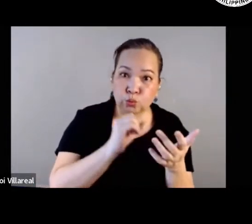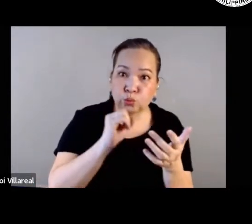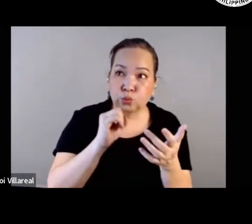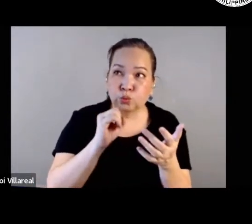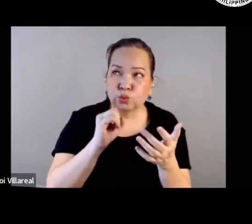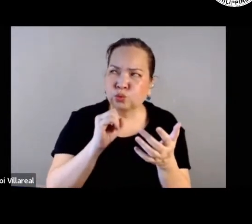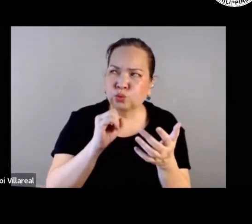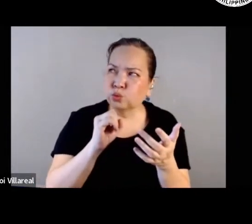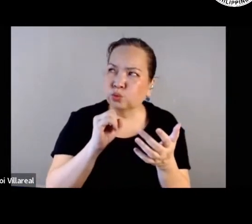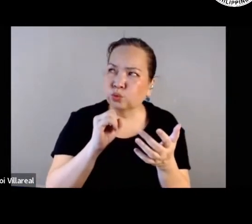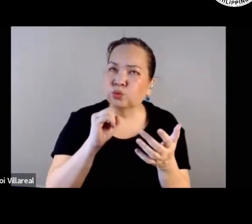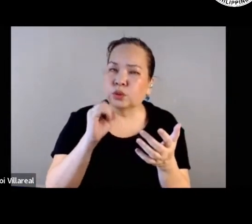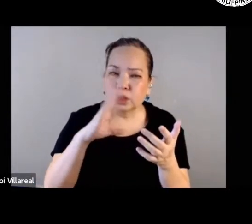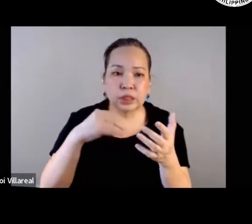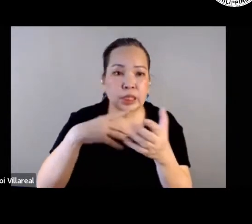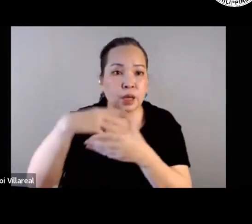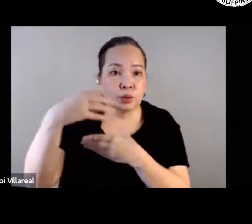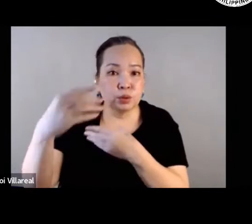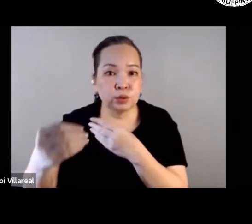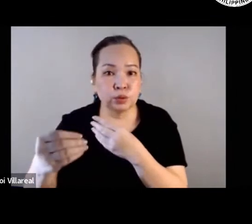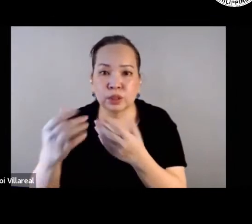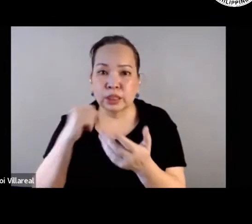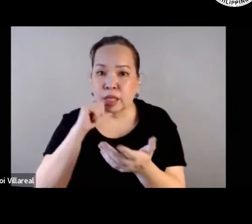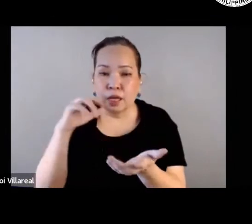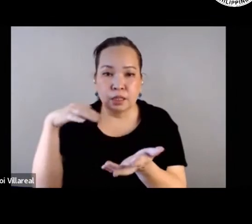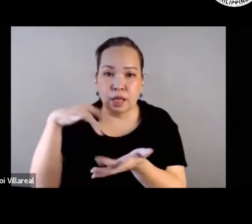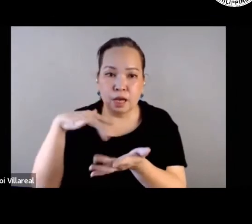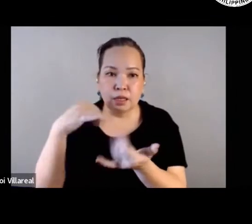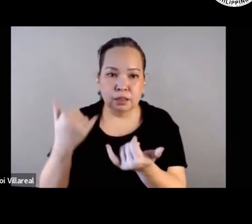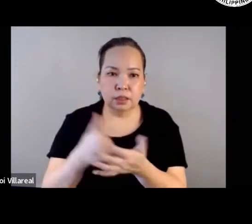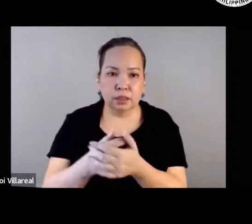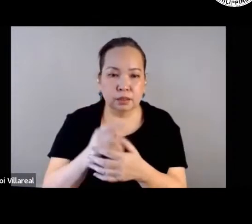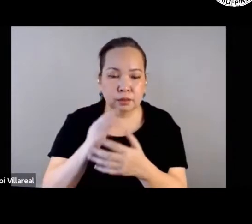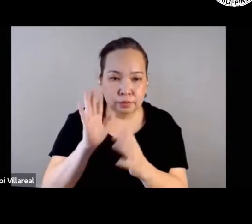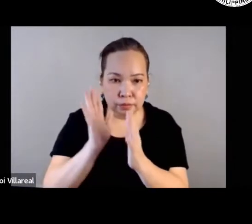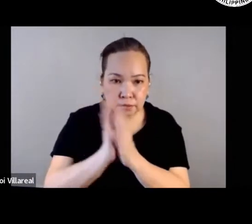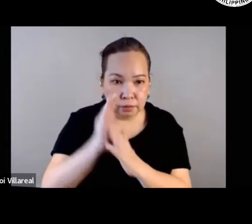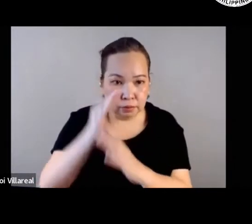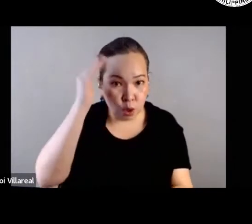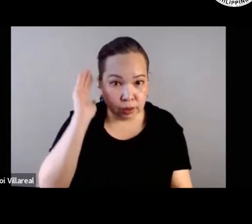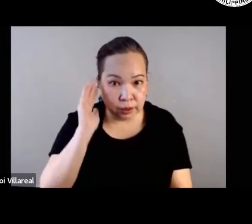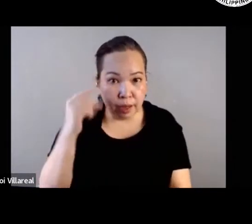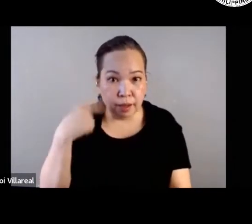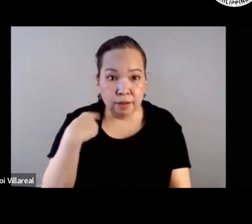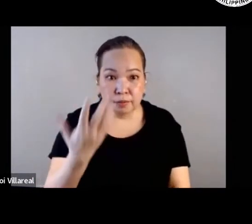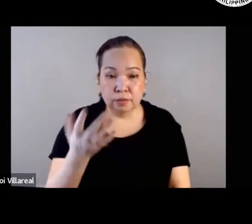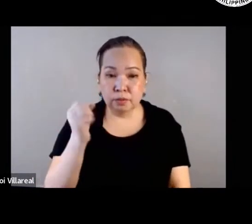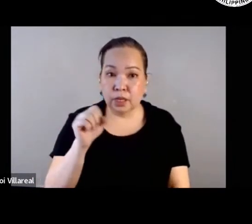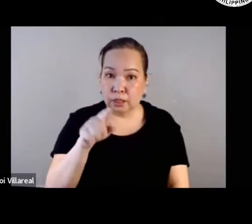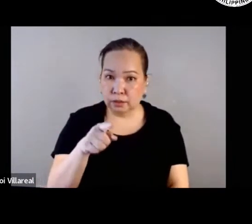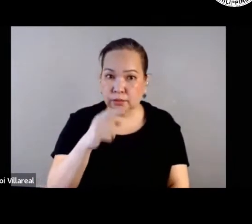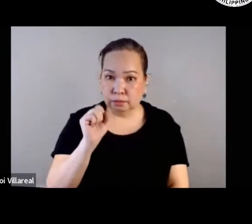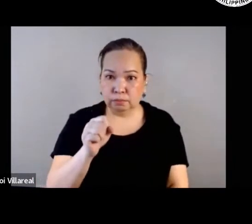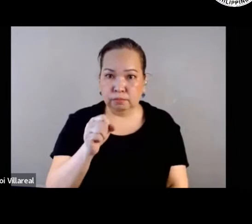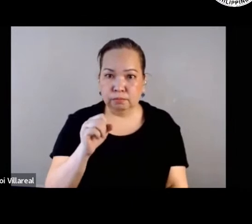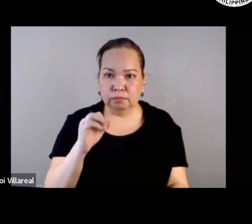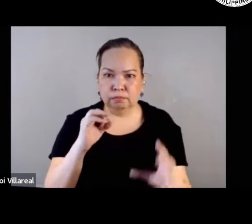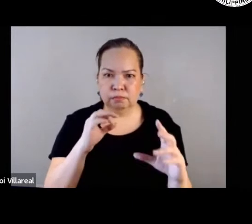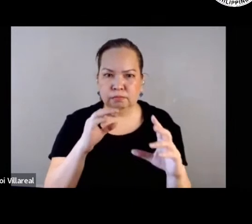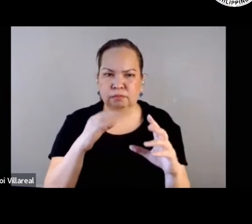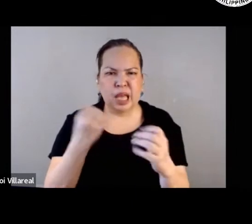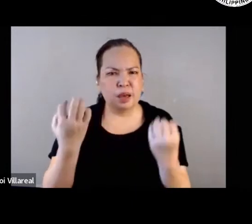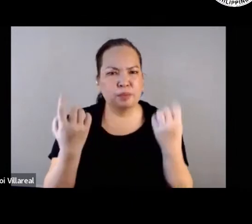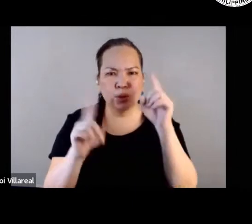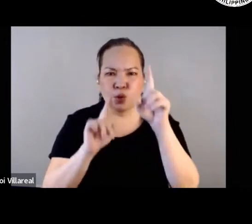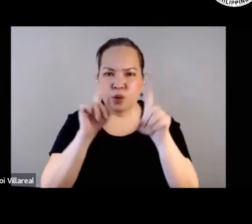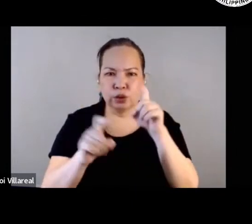ngayon. Doctor, so pong malaman. Dr. Lisa Martinez, are you still with us? If you're still with us, there were queries raised by